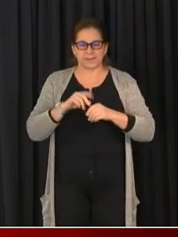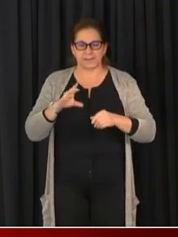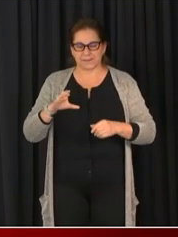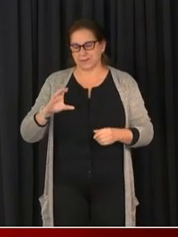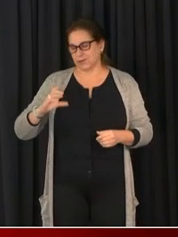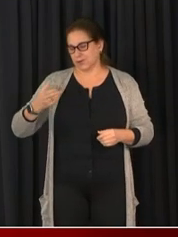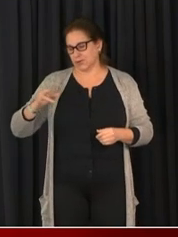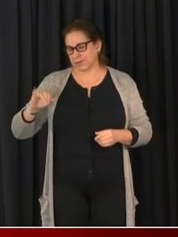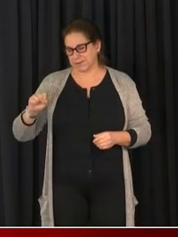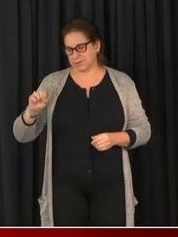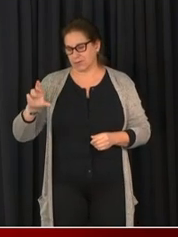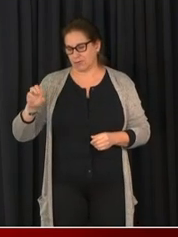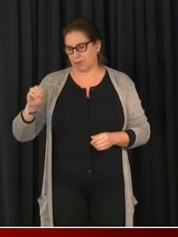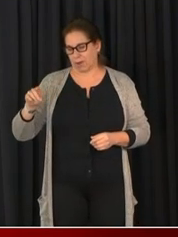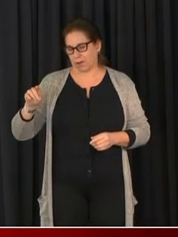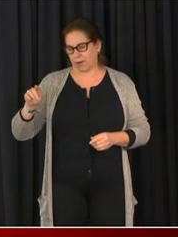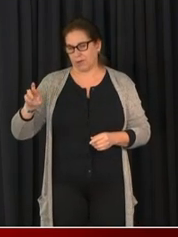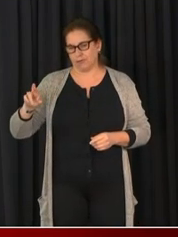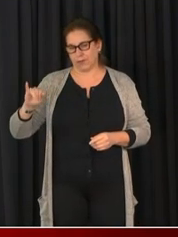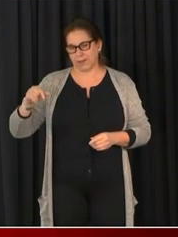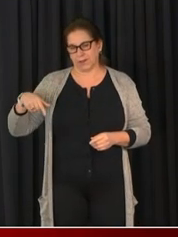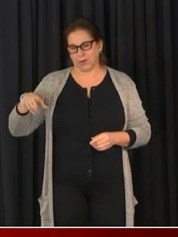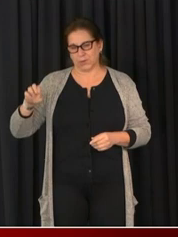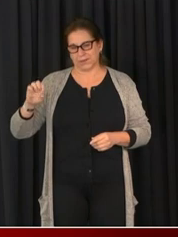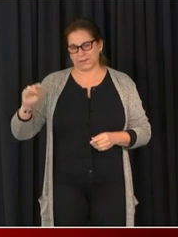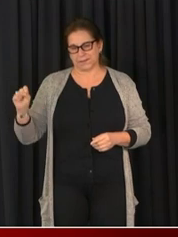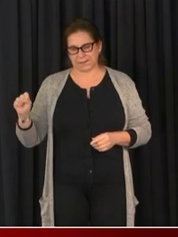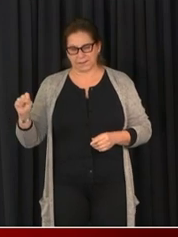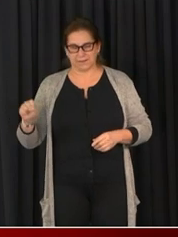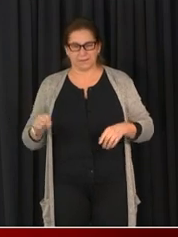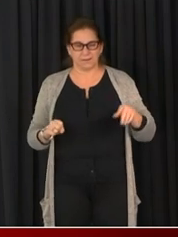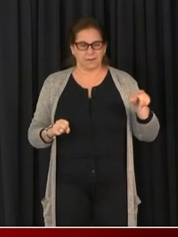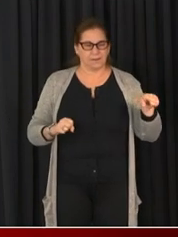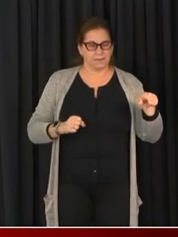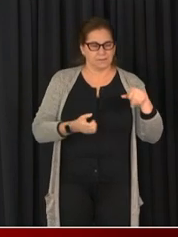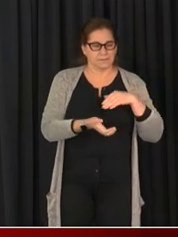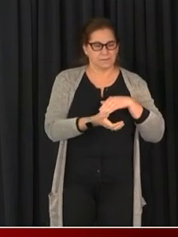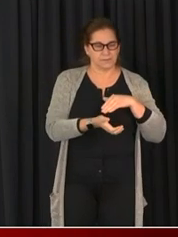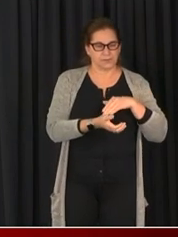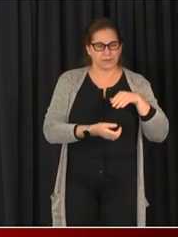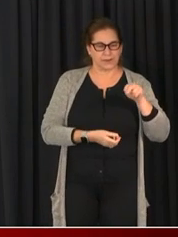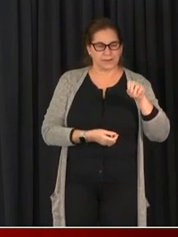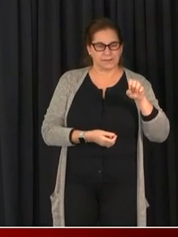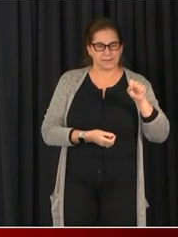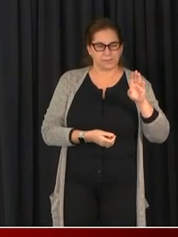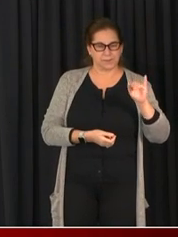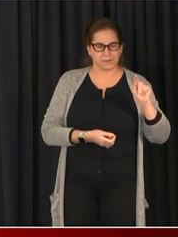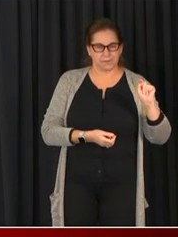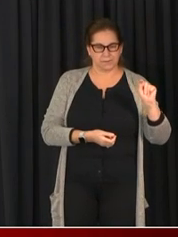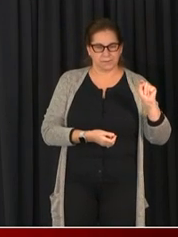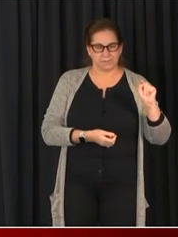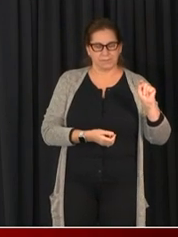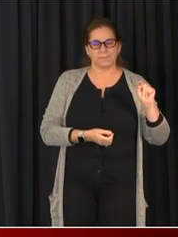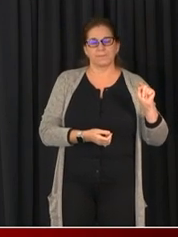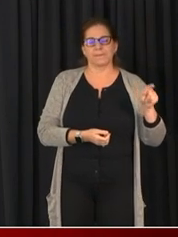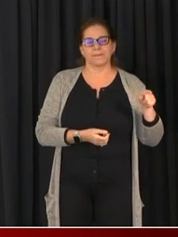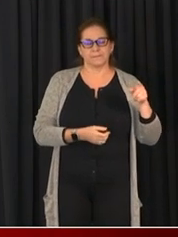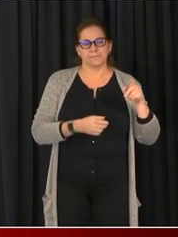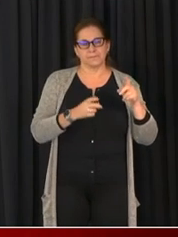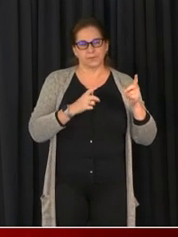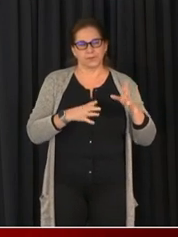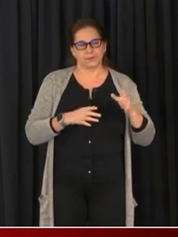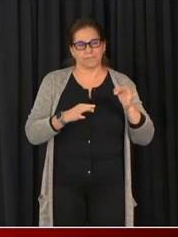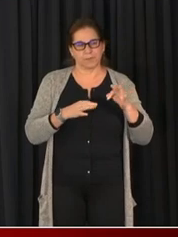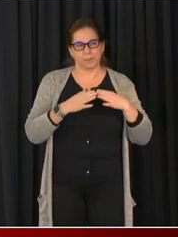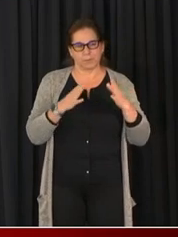Nesbitt, the Director of the District Department of Health, or DC Health. Today we report 81 new cases of